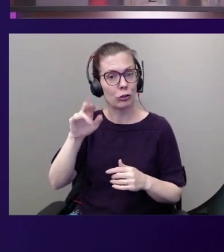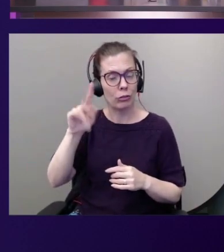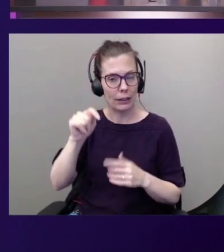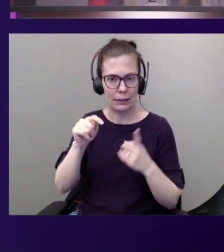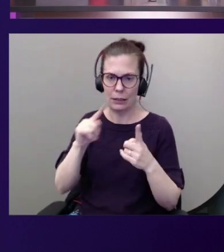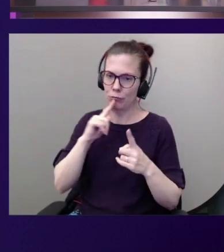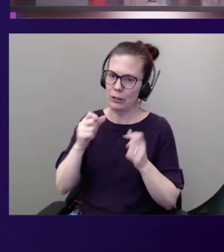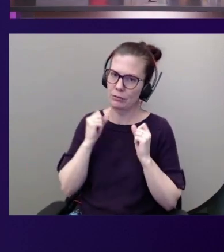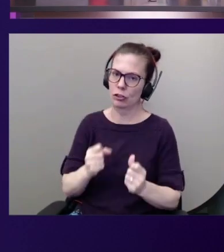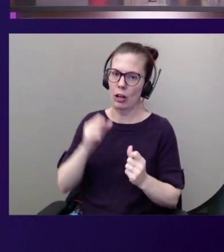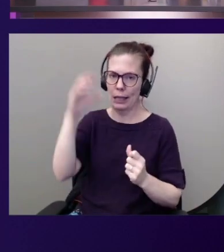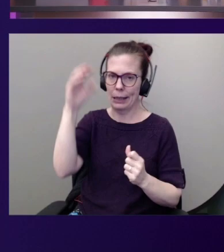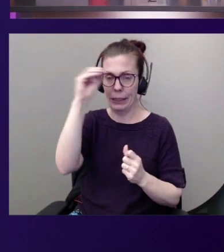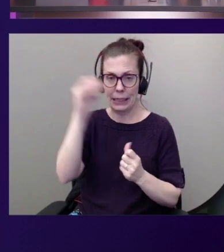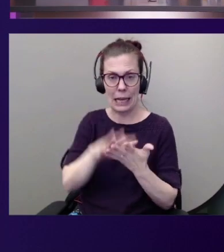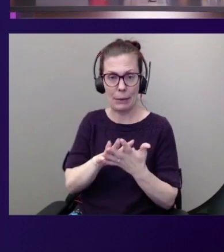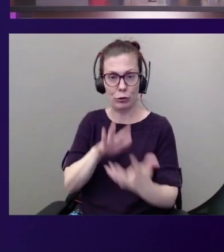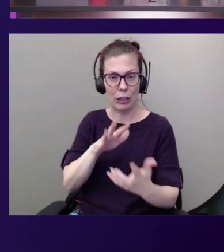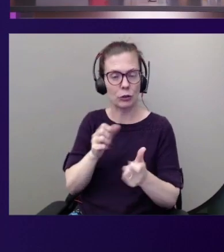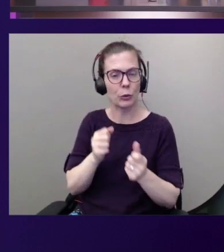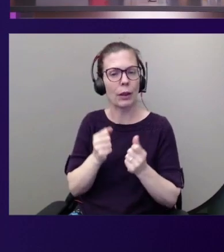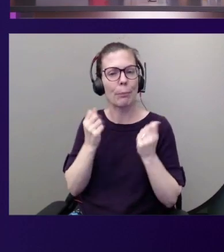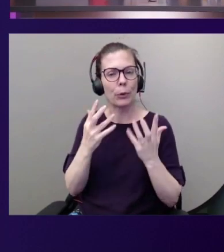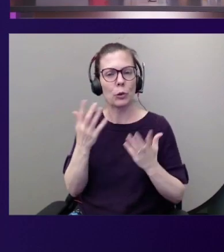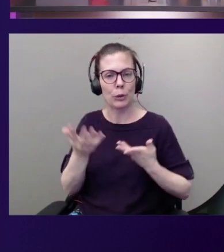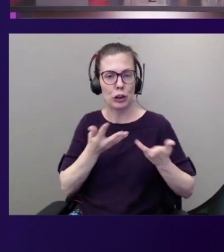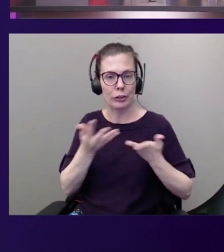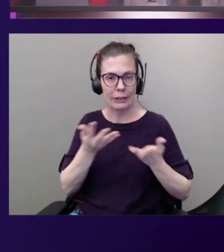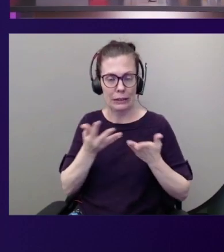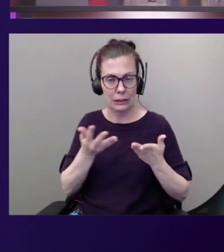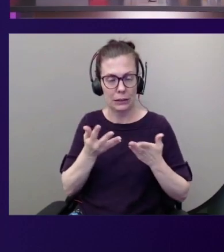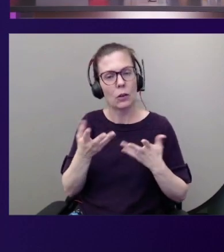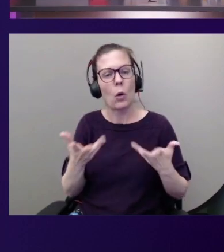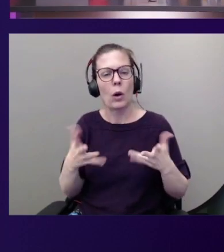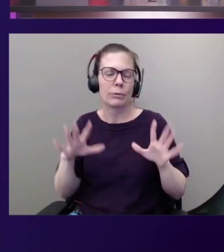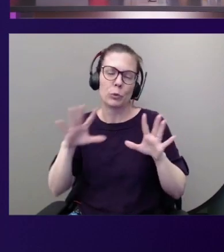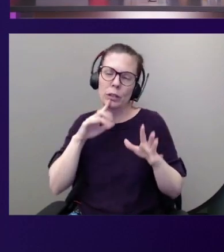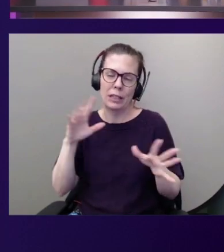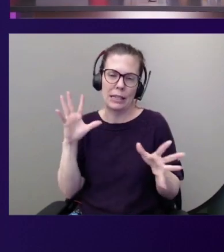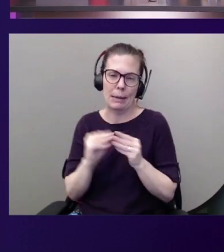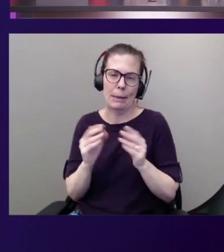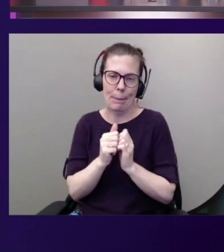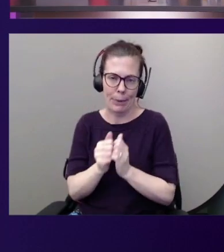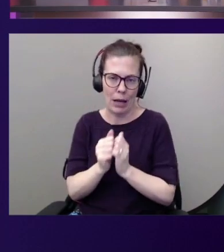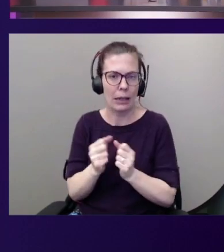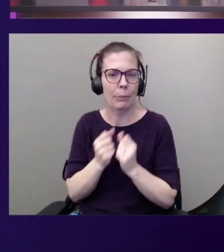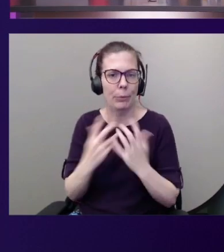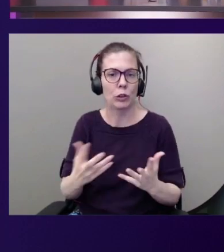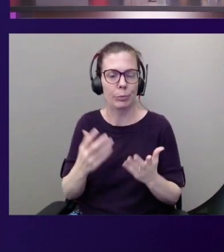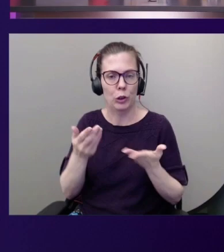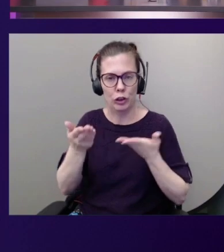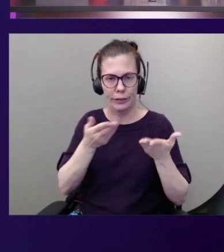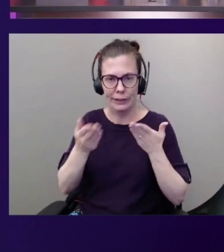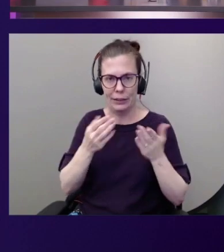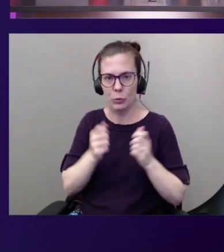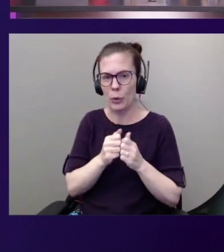opinionated abstractions that come with multiple services, or combine multiple services rather, and typical patterns of use.